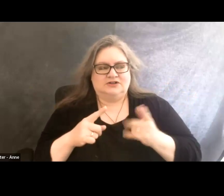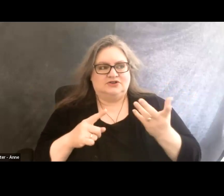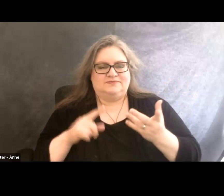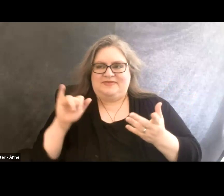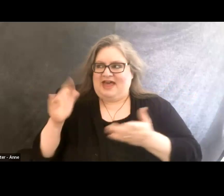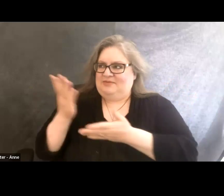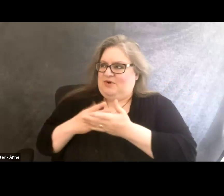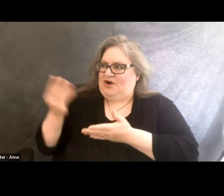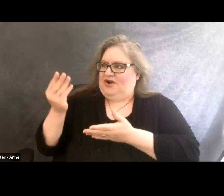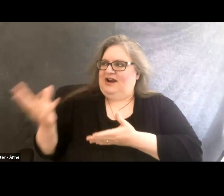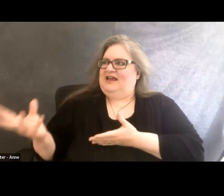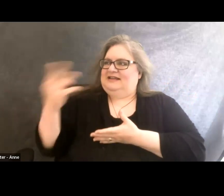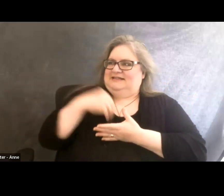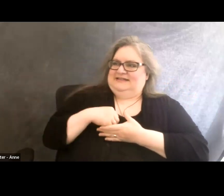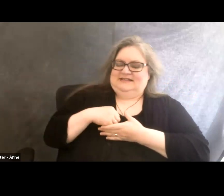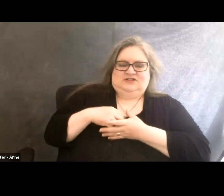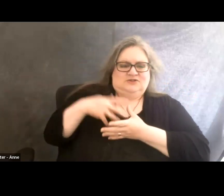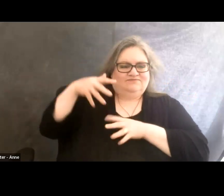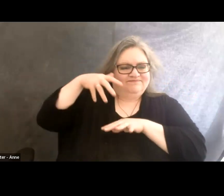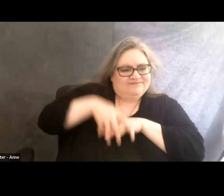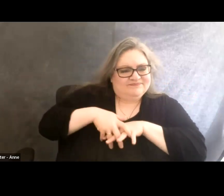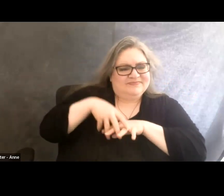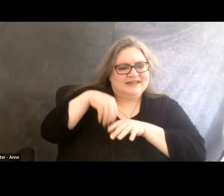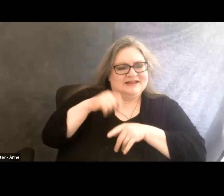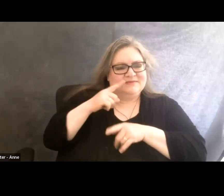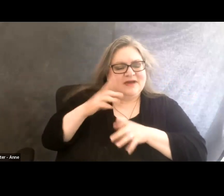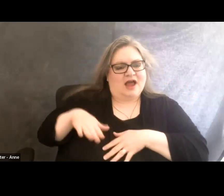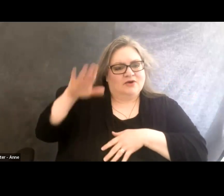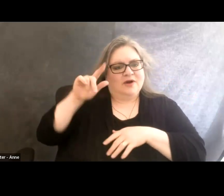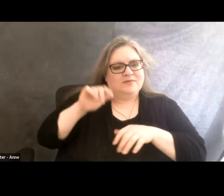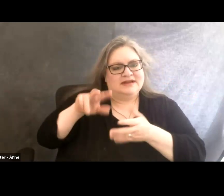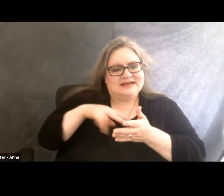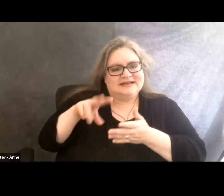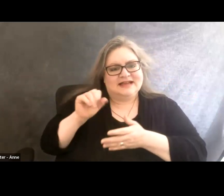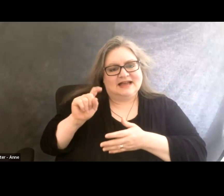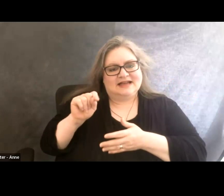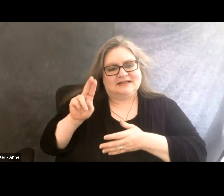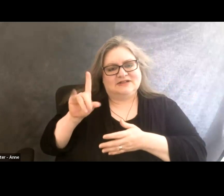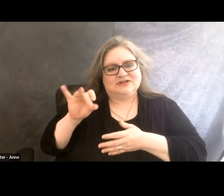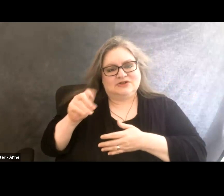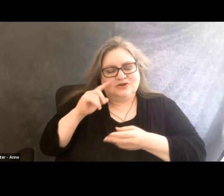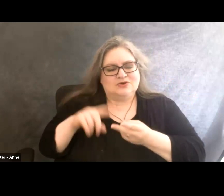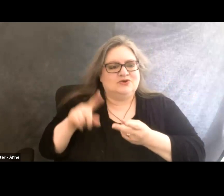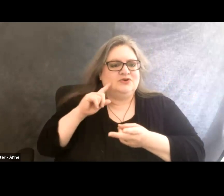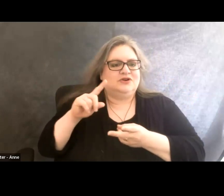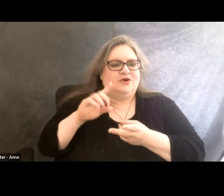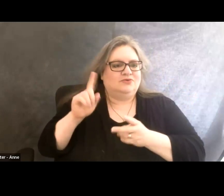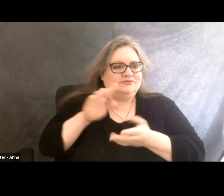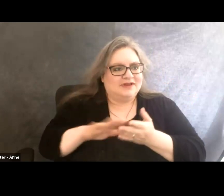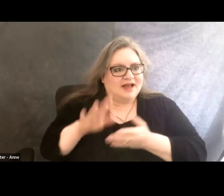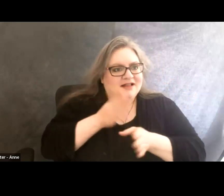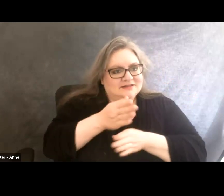of me that is so much of who I am? Grew up in a dance studio, majored in dance in college, danced professionally for 10